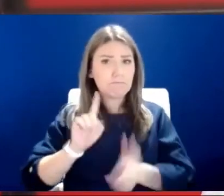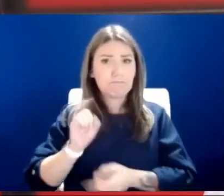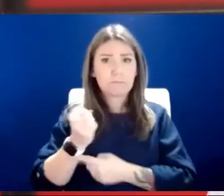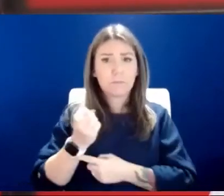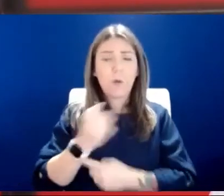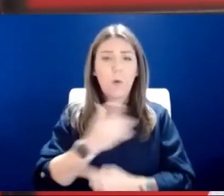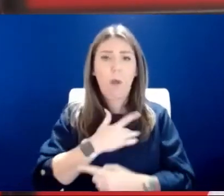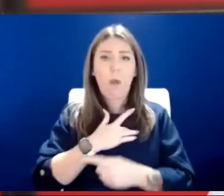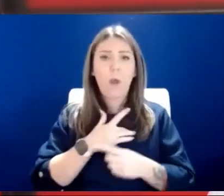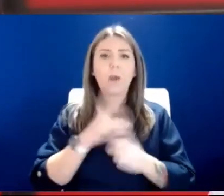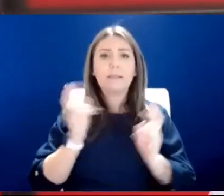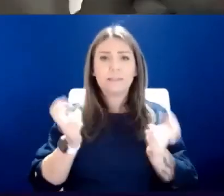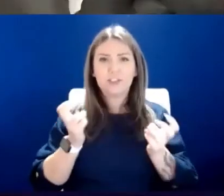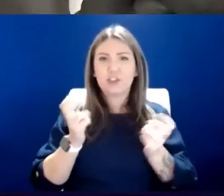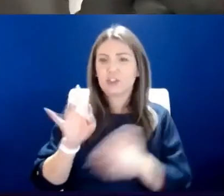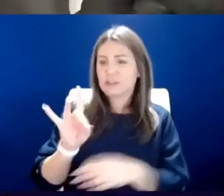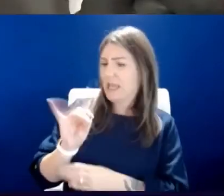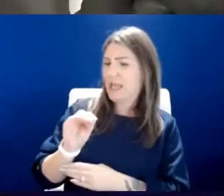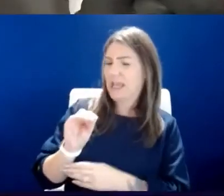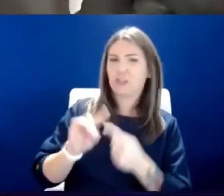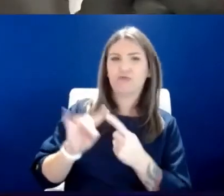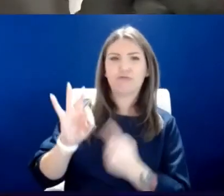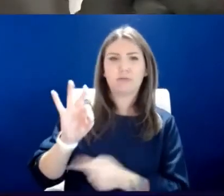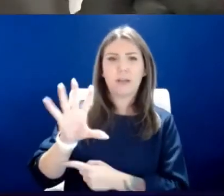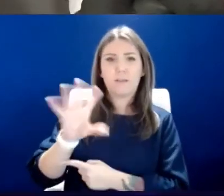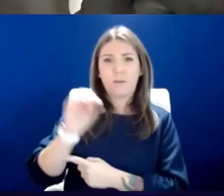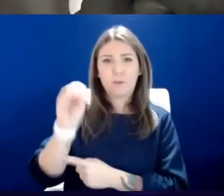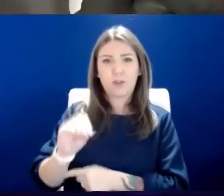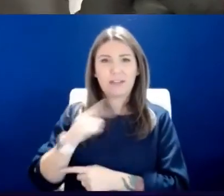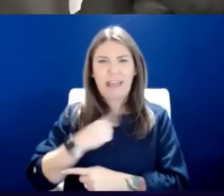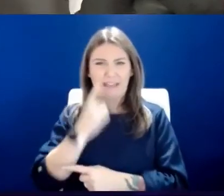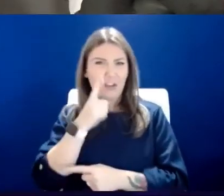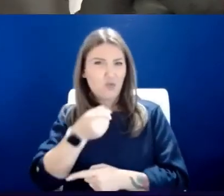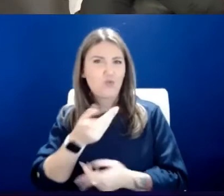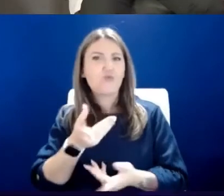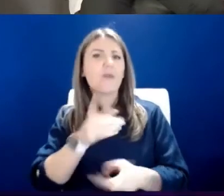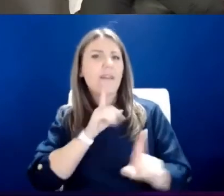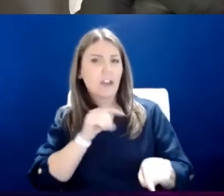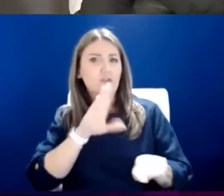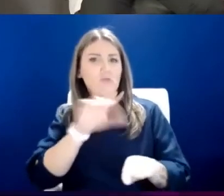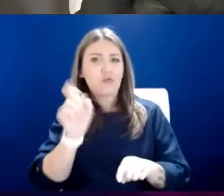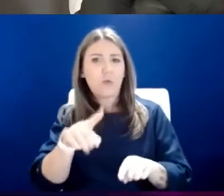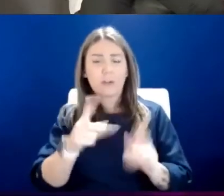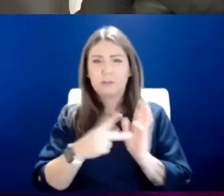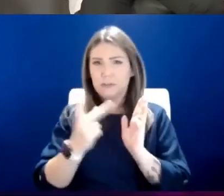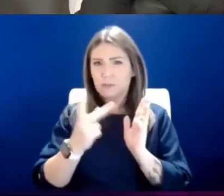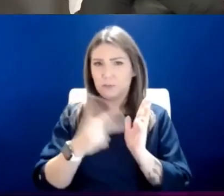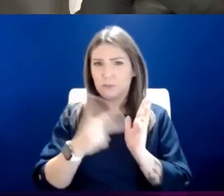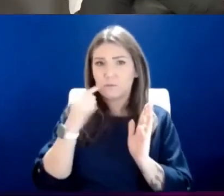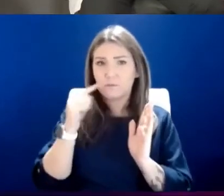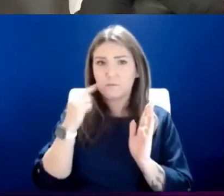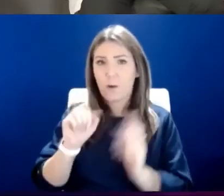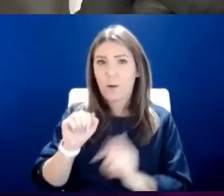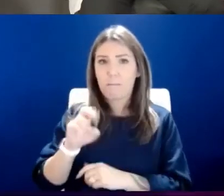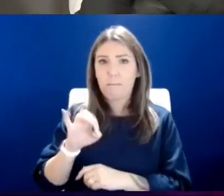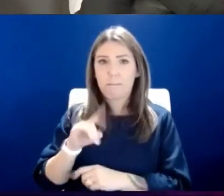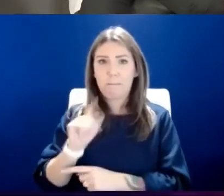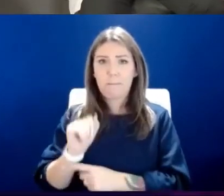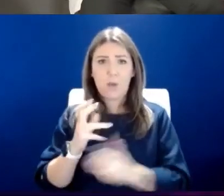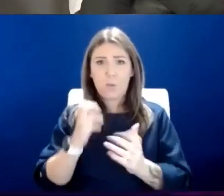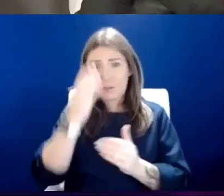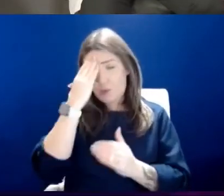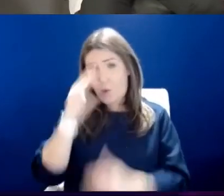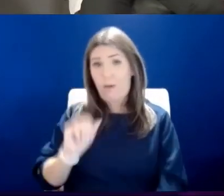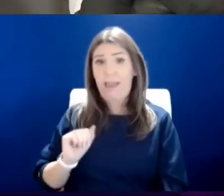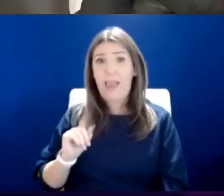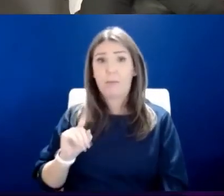85 to 90%. I think you just answered Amanda Smith's question, but I want to double check this for Amanda. She wants to know if amyloidosis is